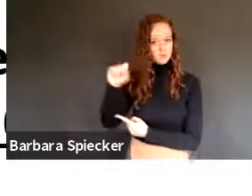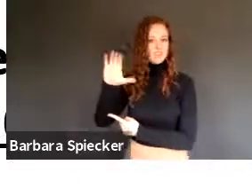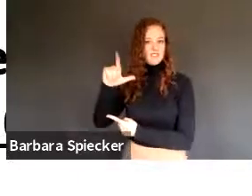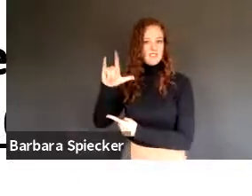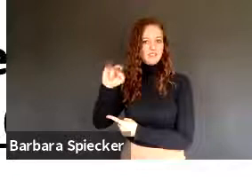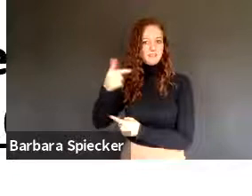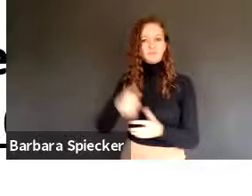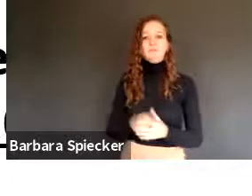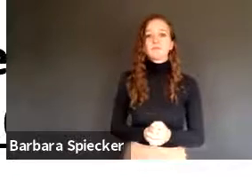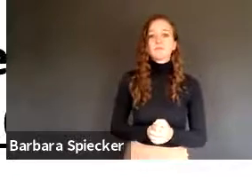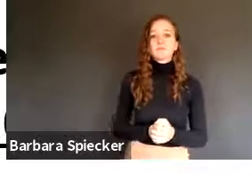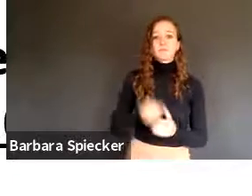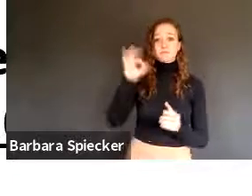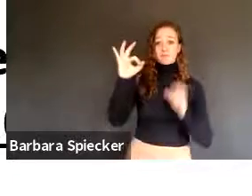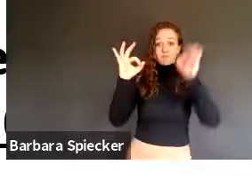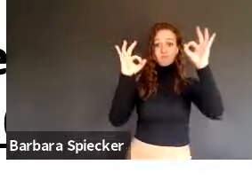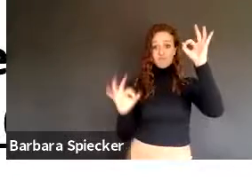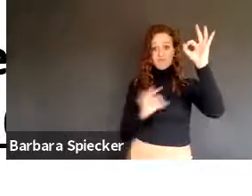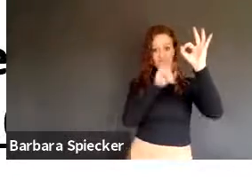multidimensional scaling.